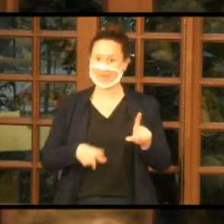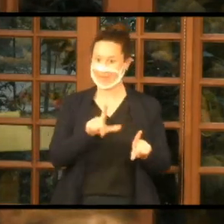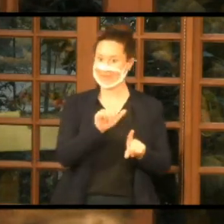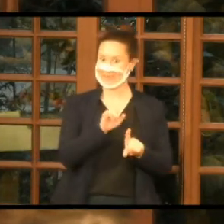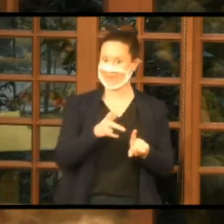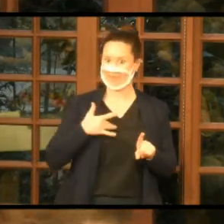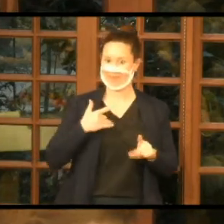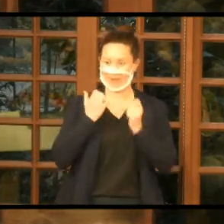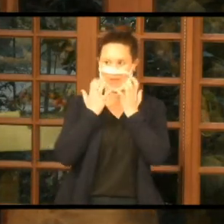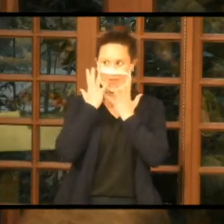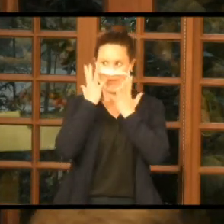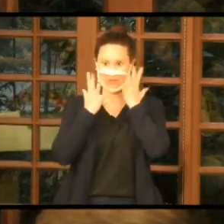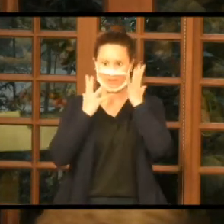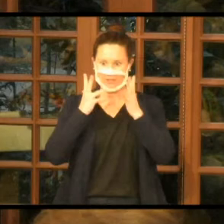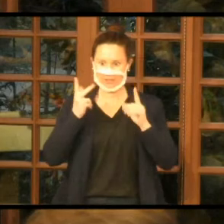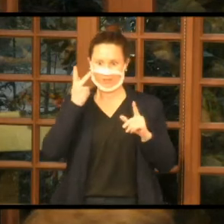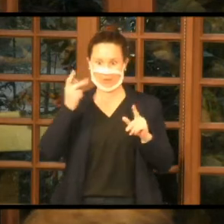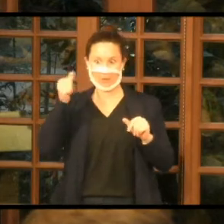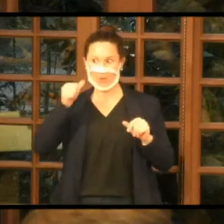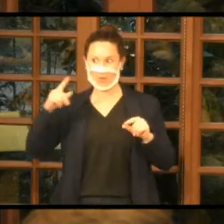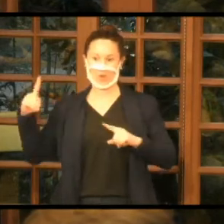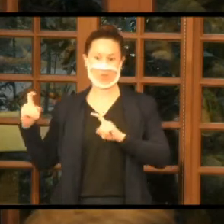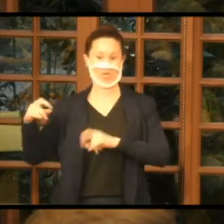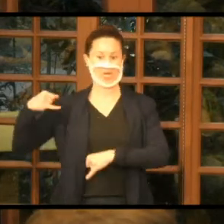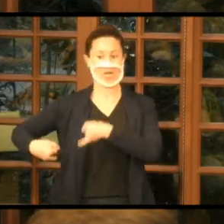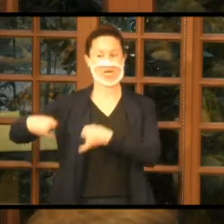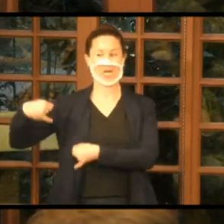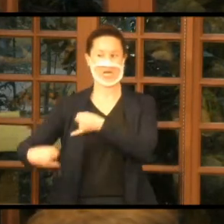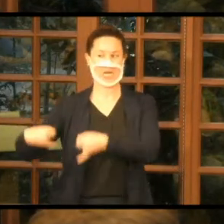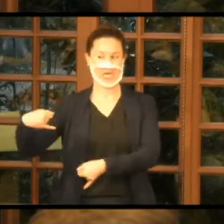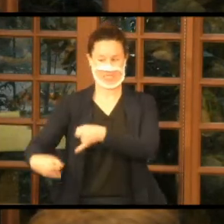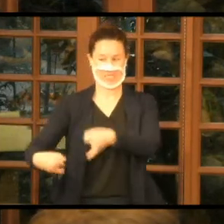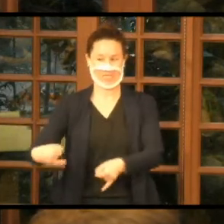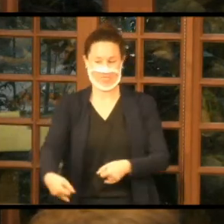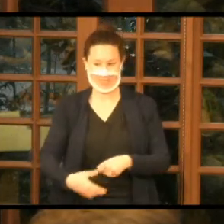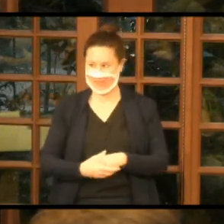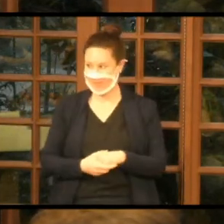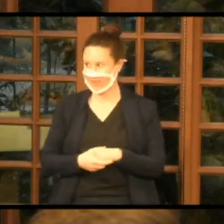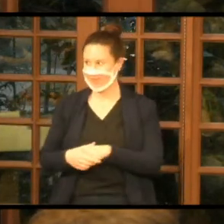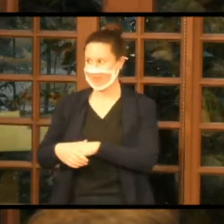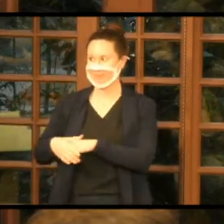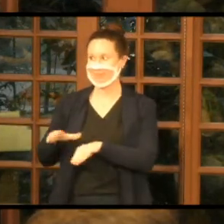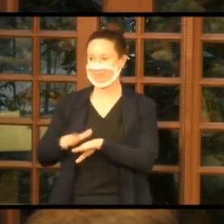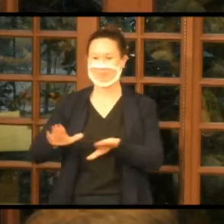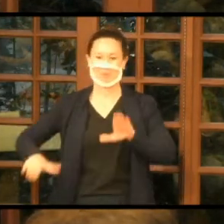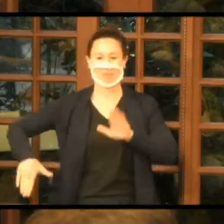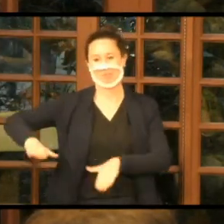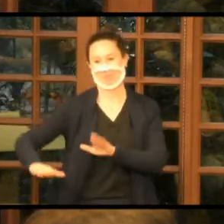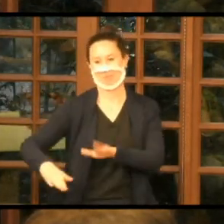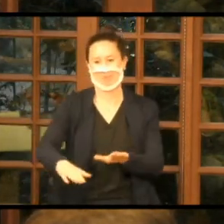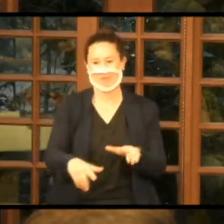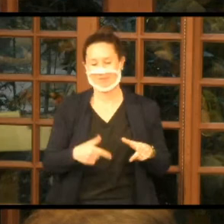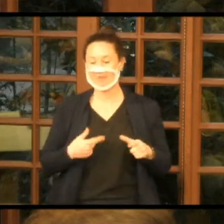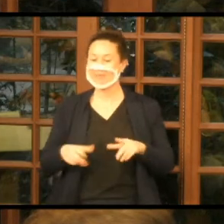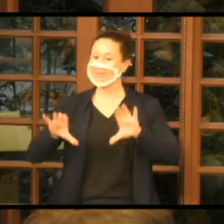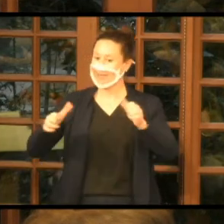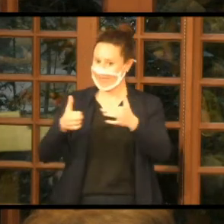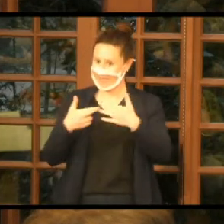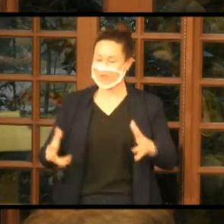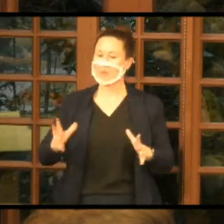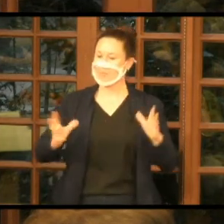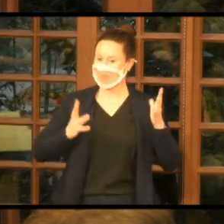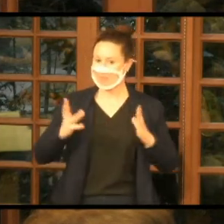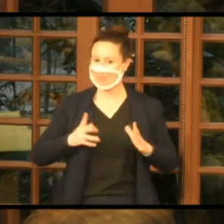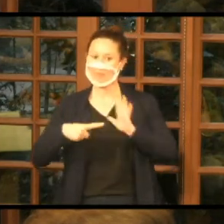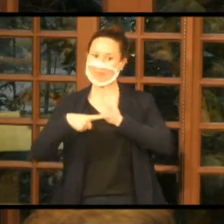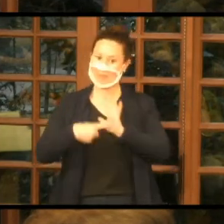as the girl clacked forward in what sounded like platform shoes. As the class continued to casually demonstrate their erudite